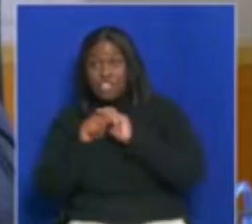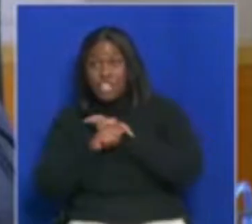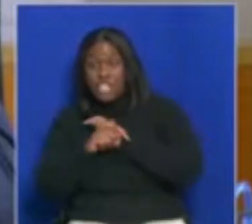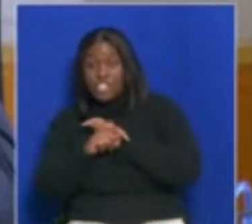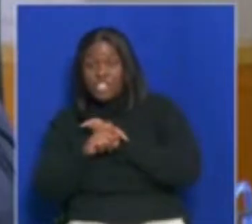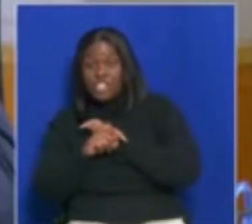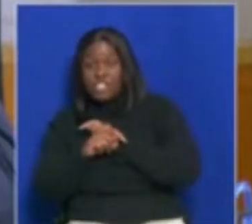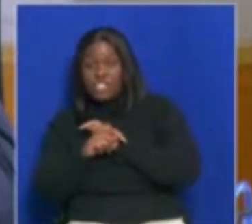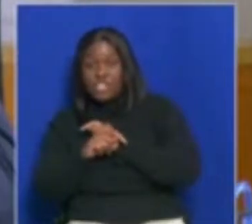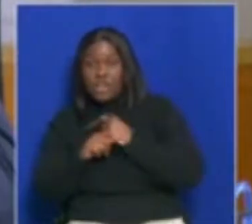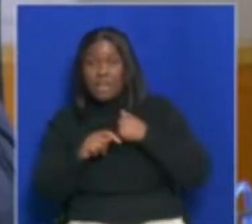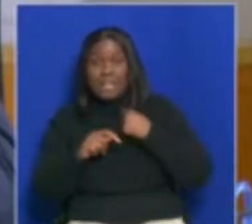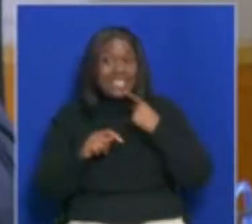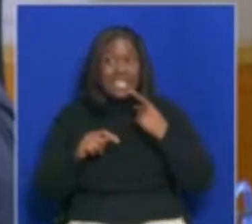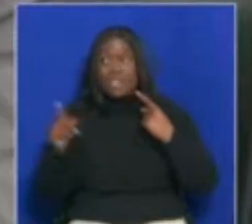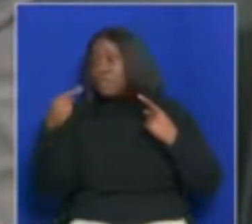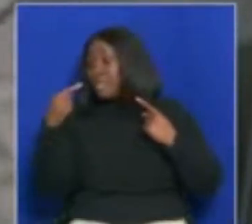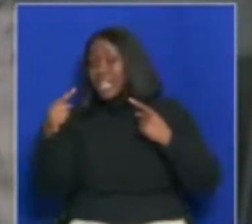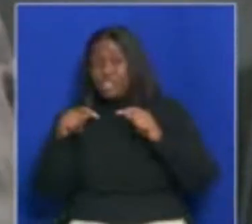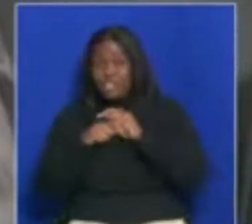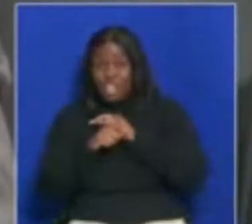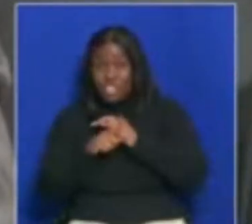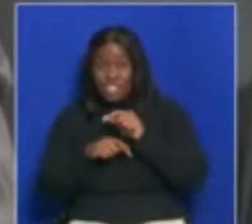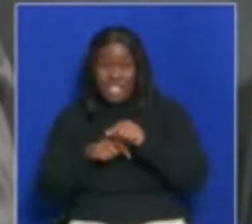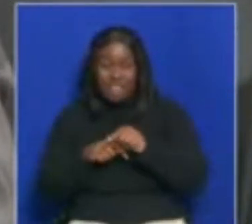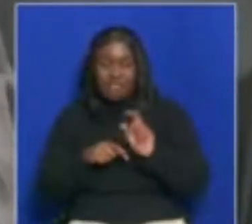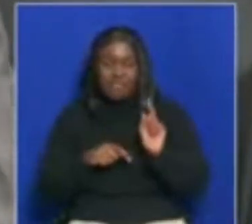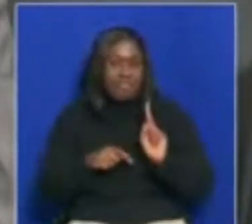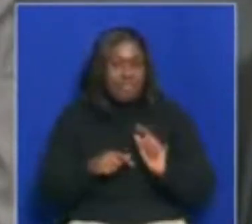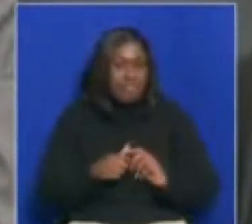Thank you. Yes, Mr. Shaskelson.